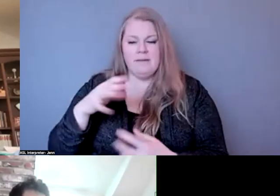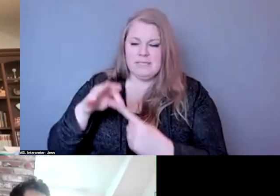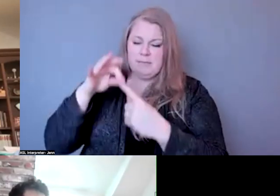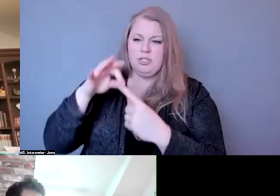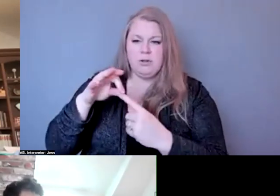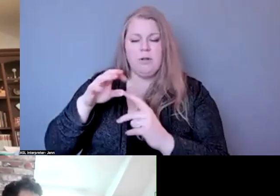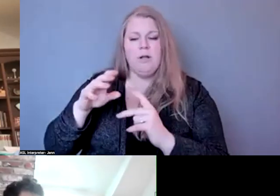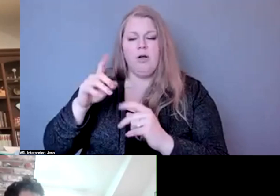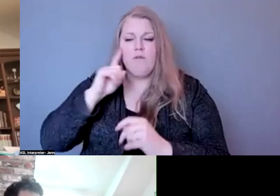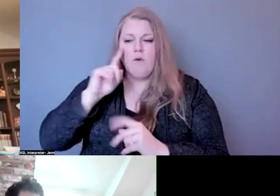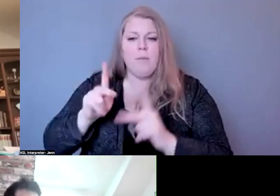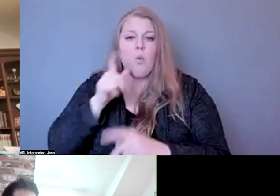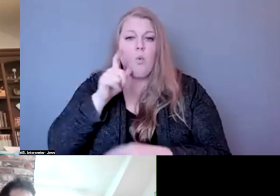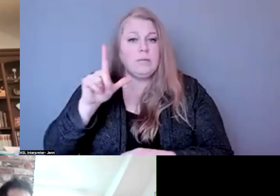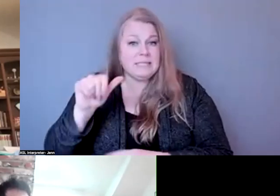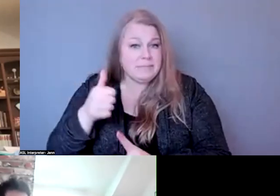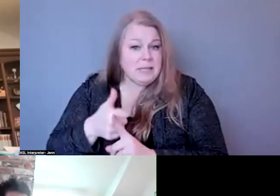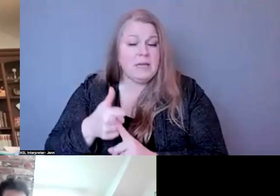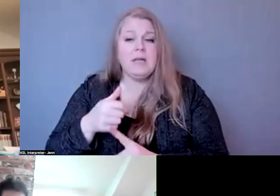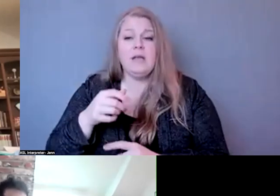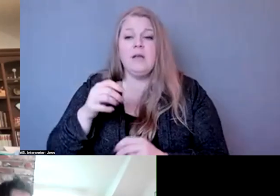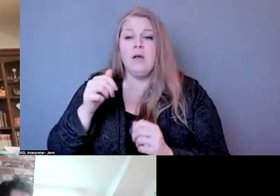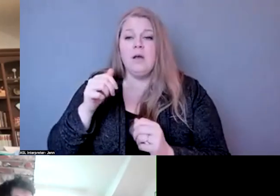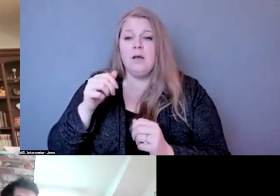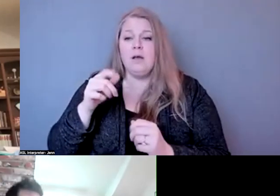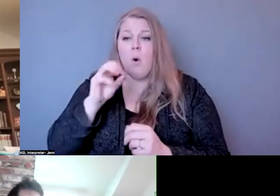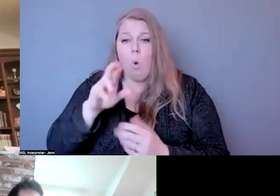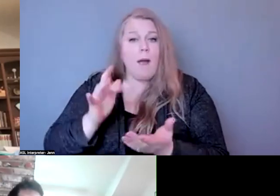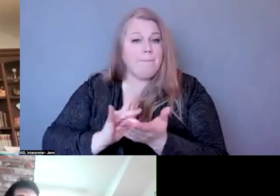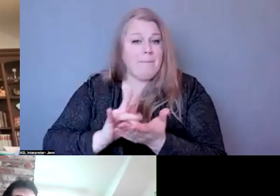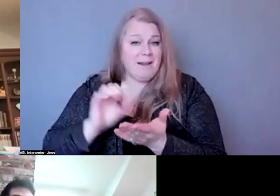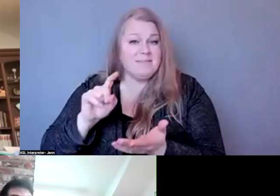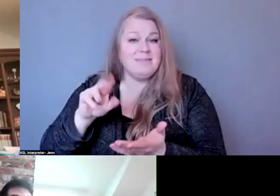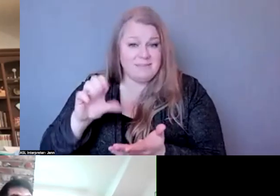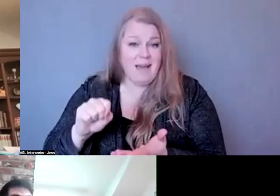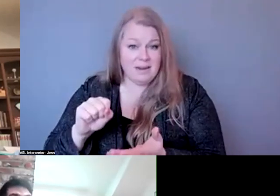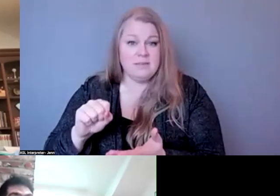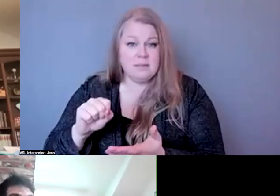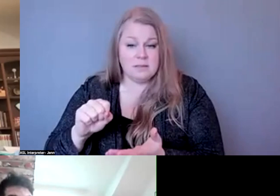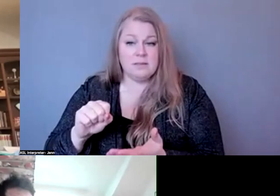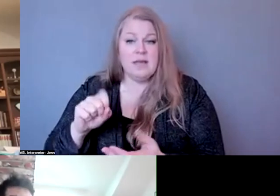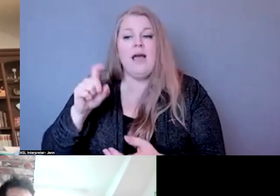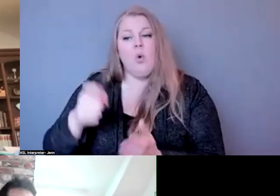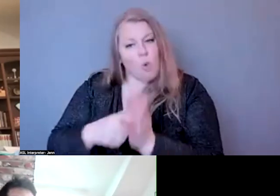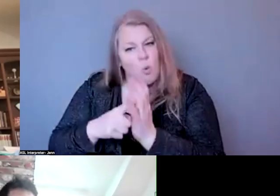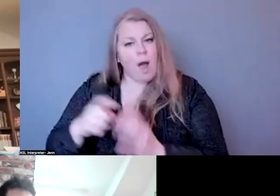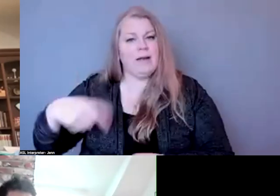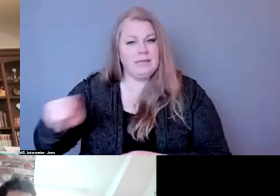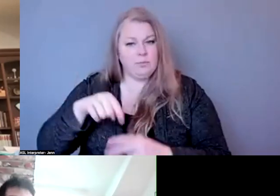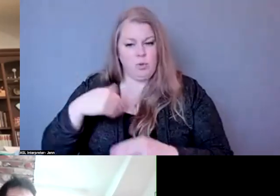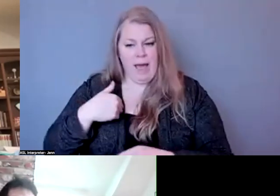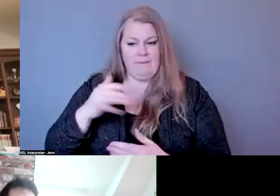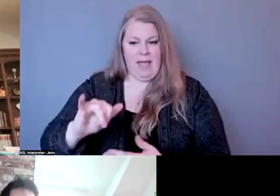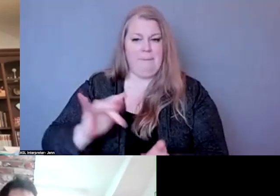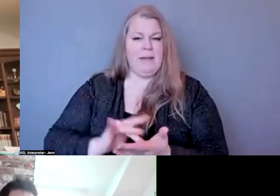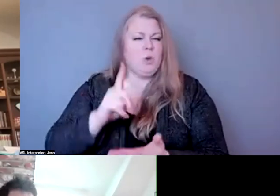folks whose disability or simply medical status may involve them requiring certain medications. What does